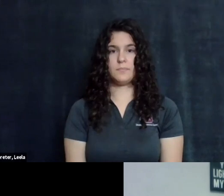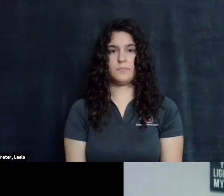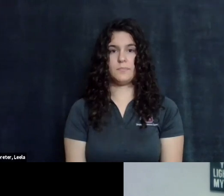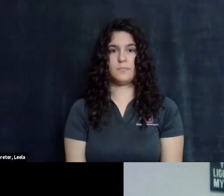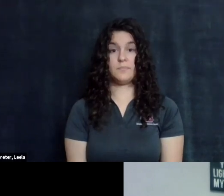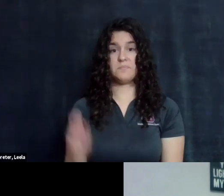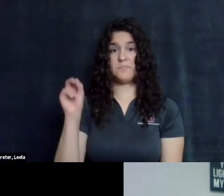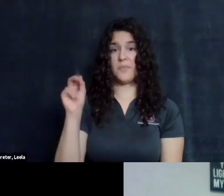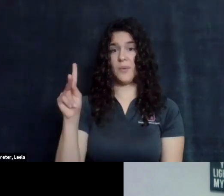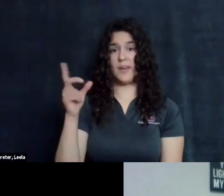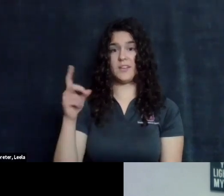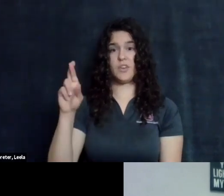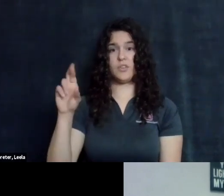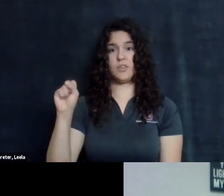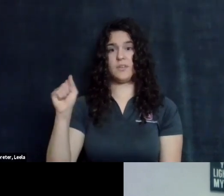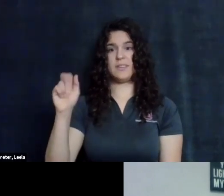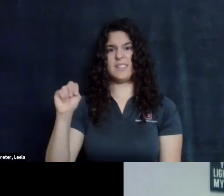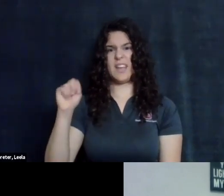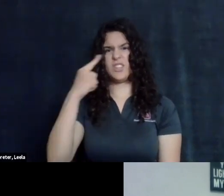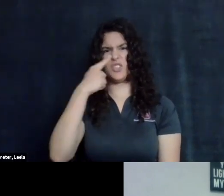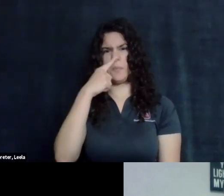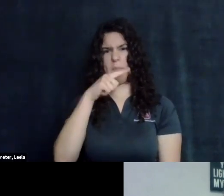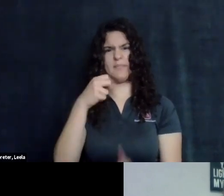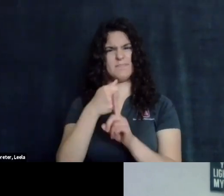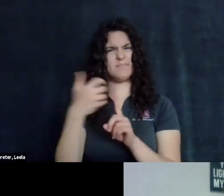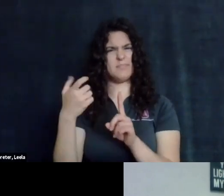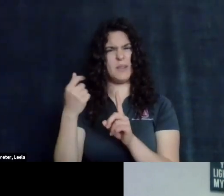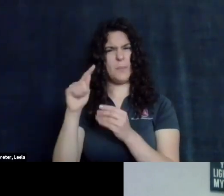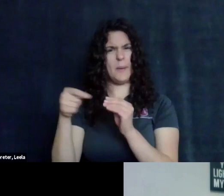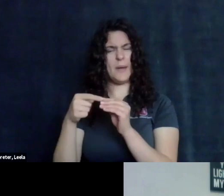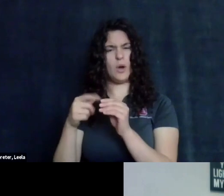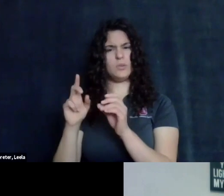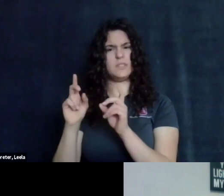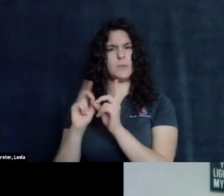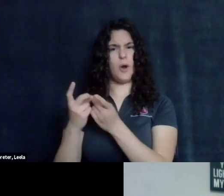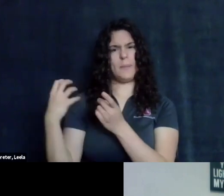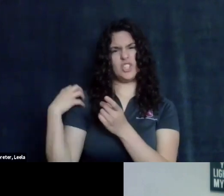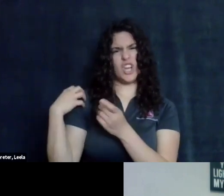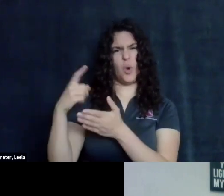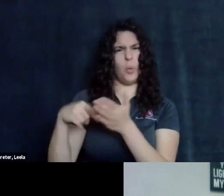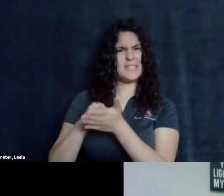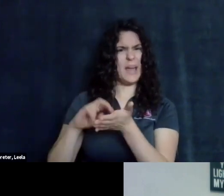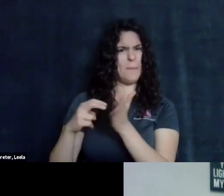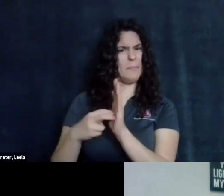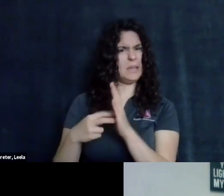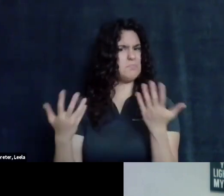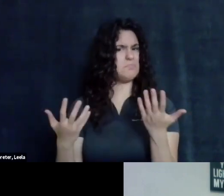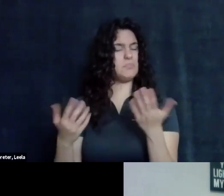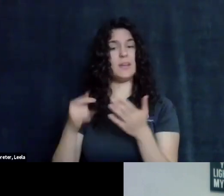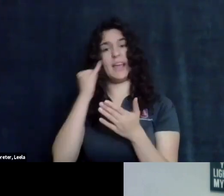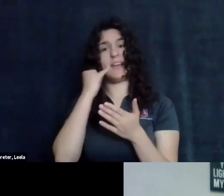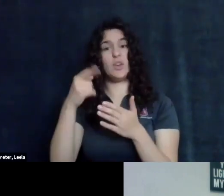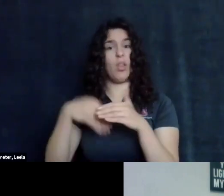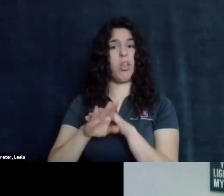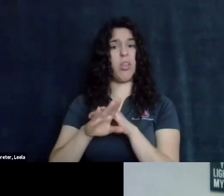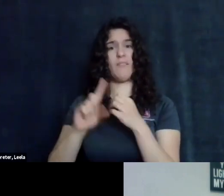All right, Dr. Sen, can you speak a little bit on being a department chair? What does that mean? I know as an incoming freshman, it can be